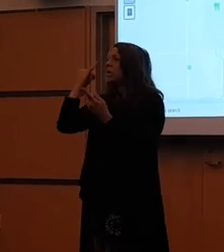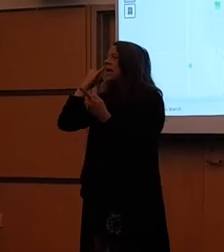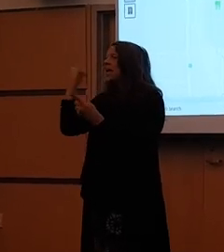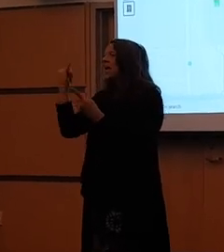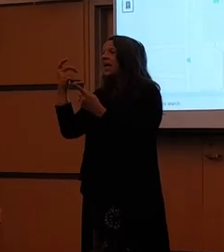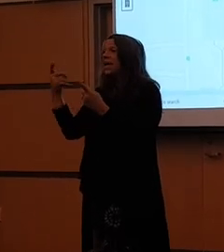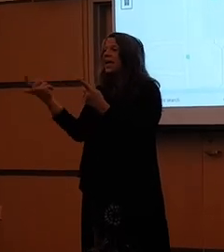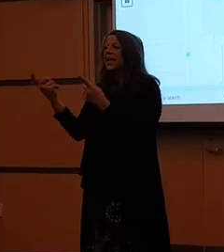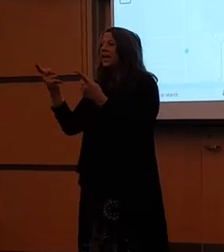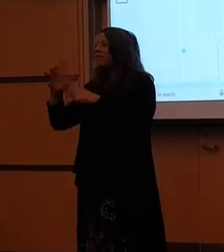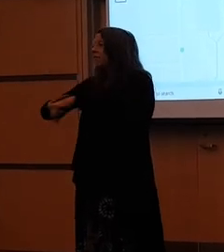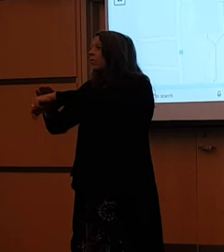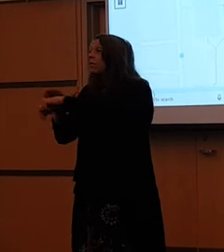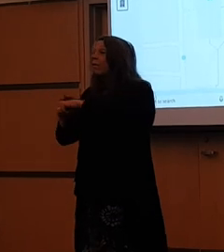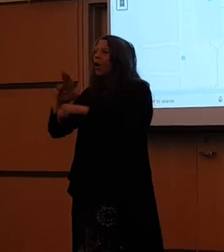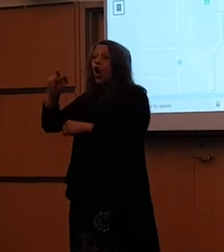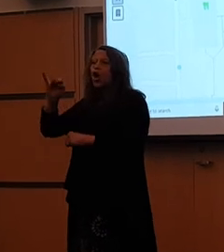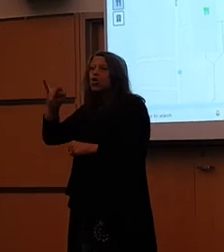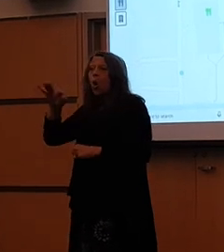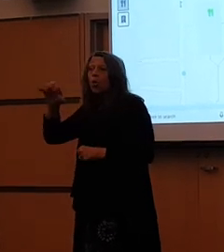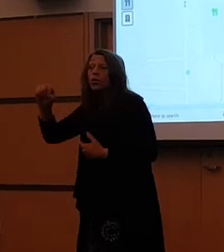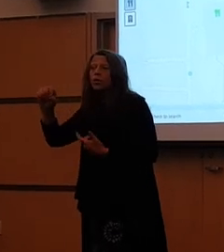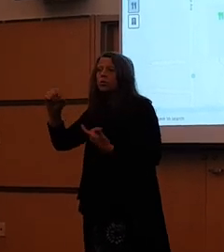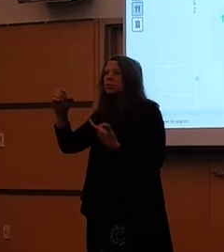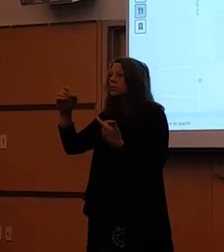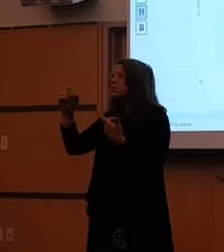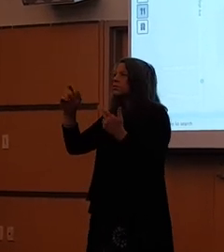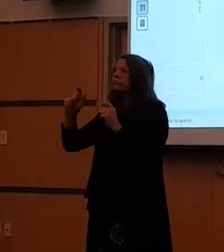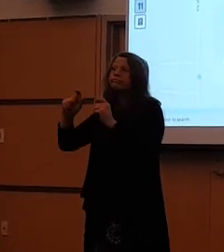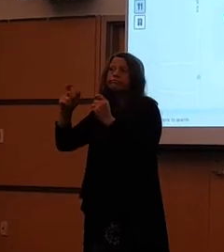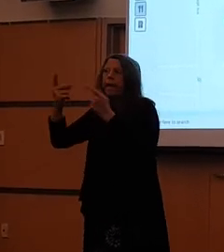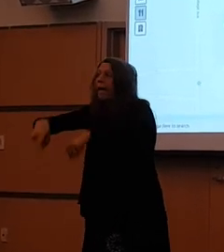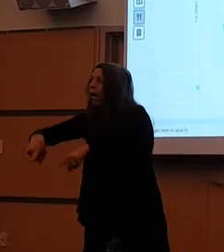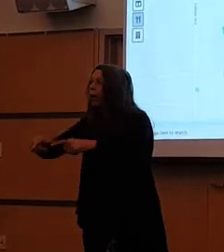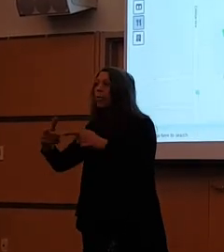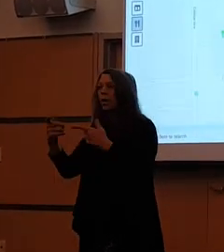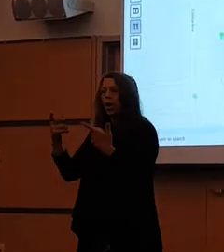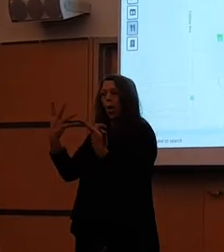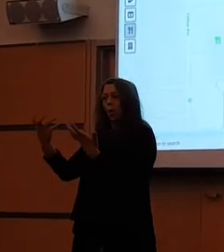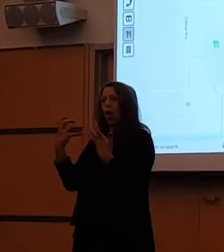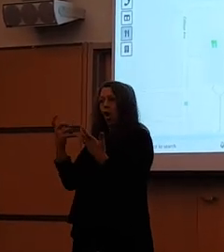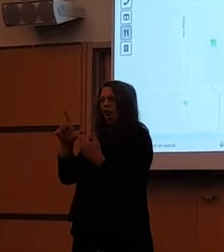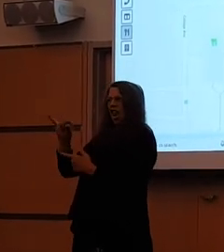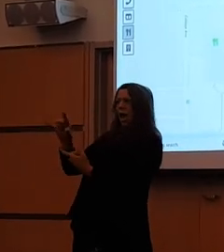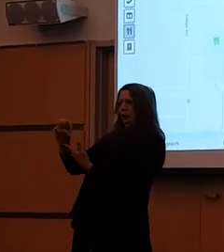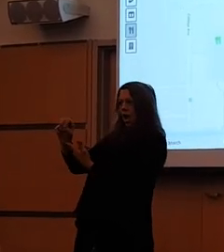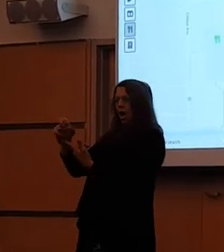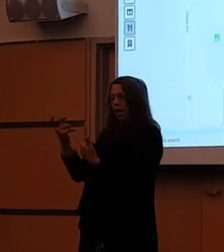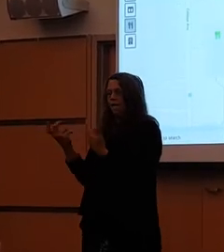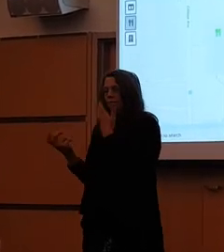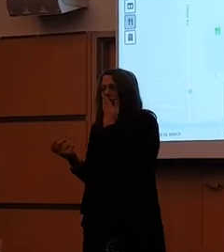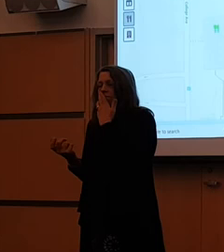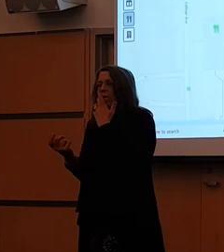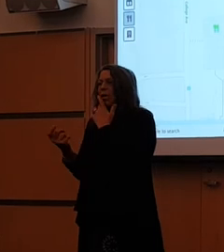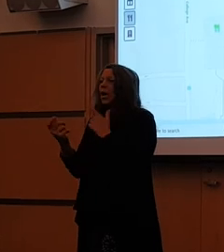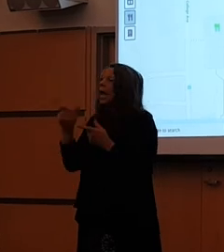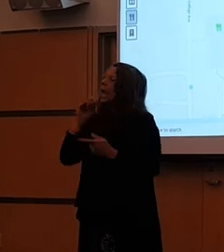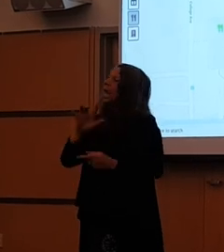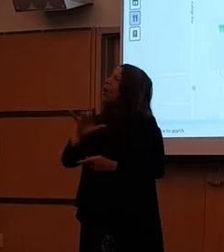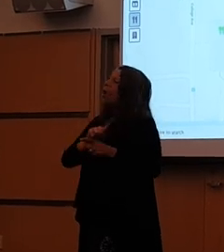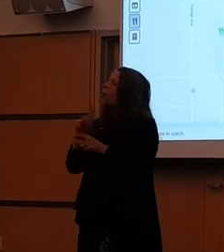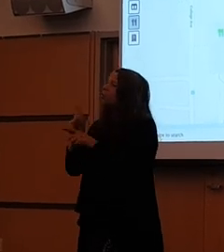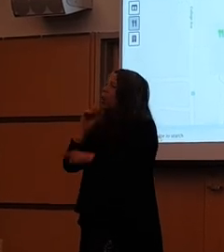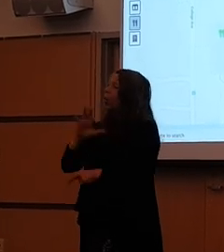certain elements. Right now, the NCC Cafe is closed for the summer, so it would be very nice to have